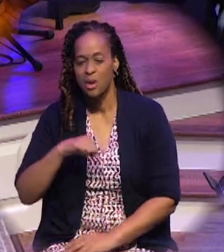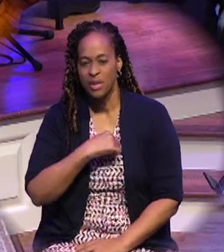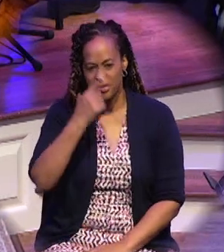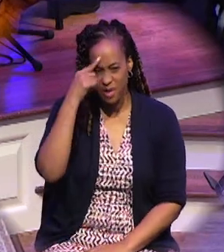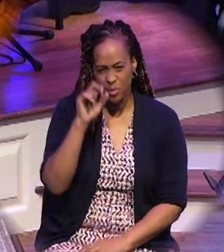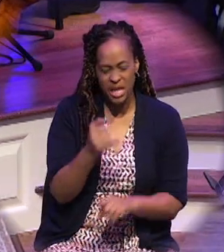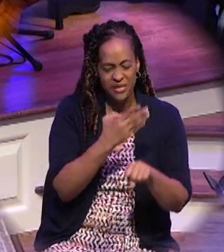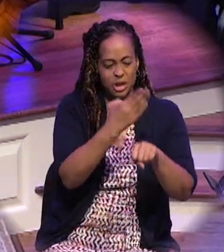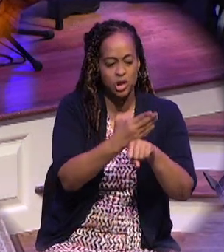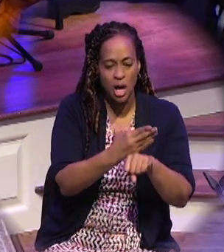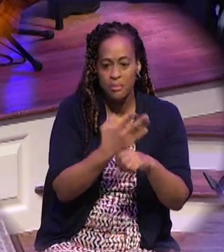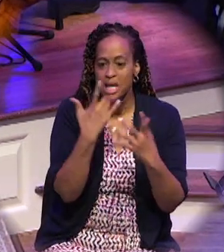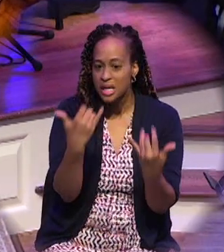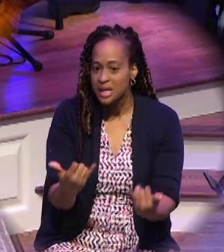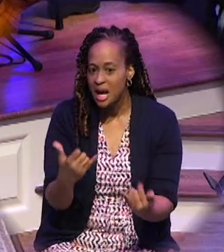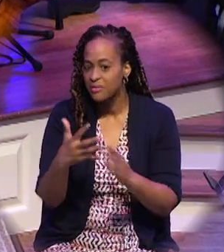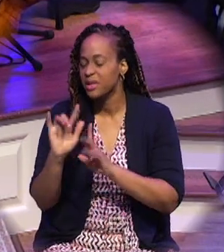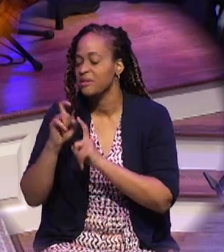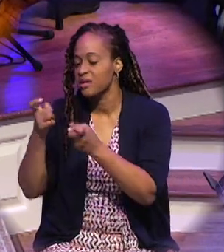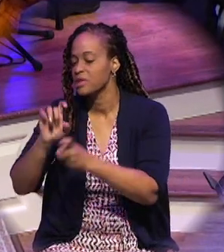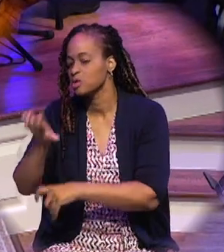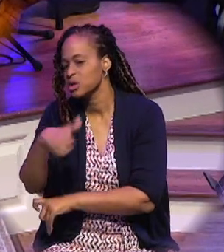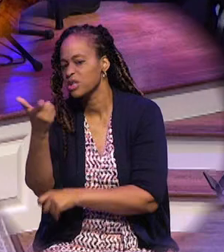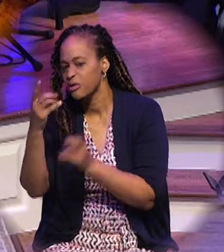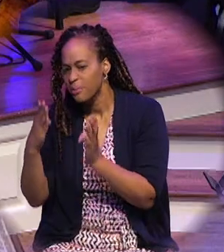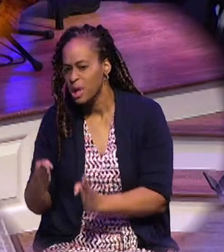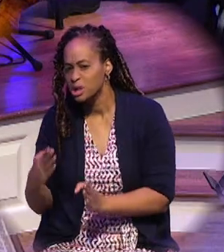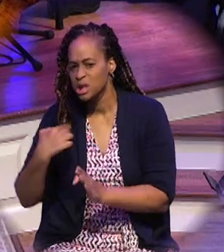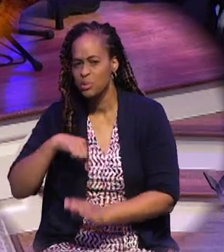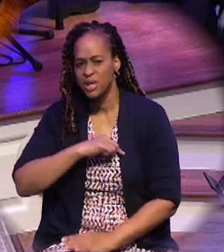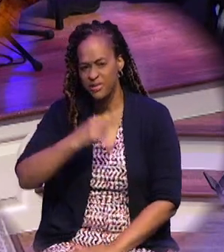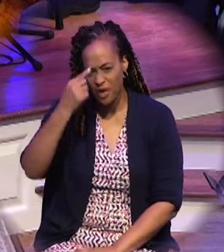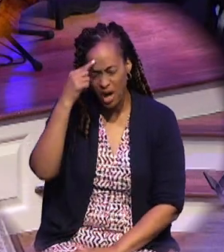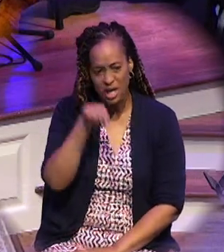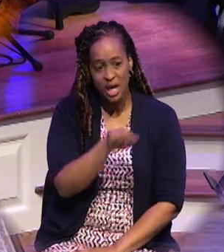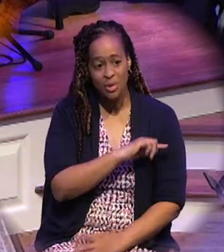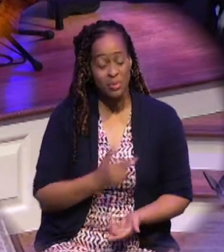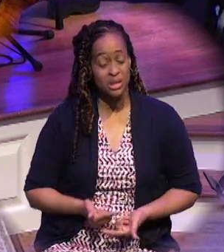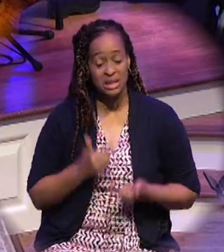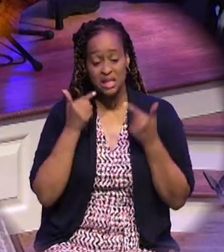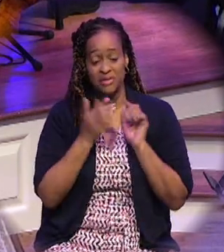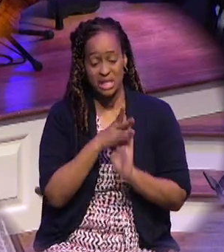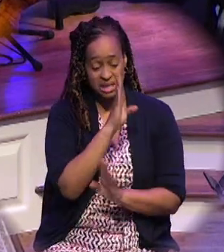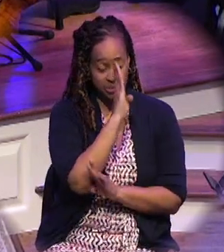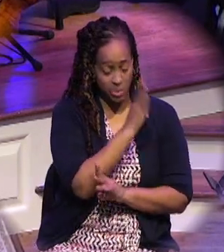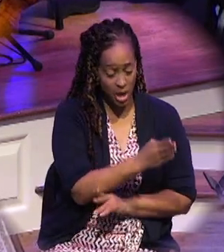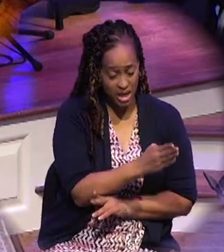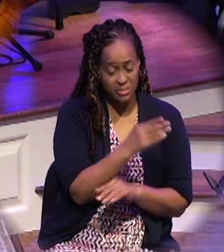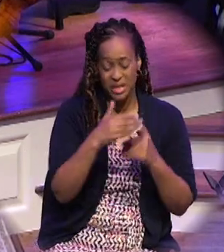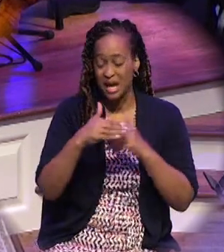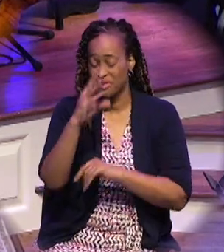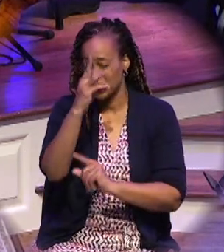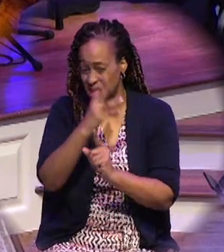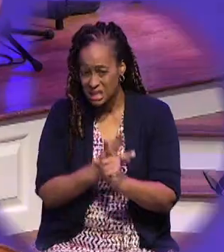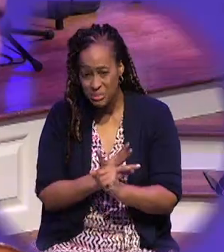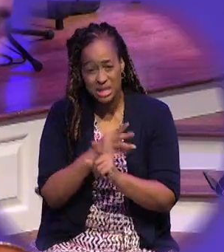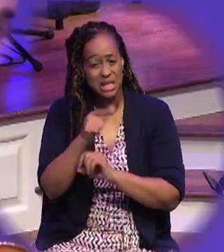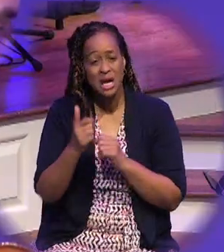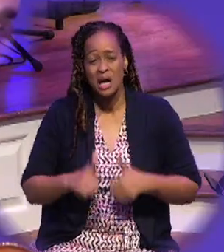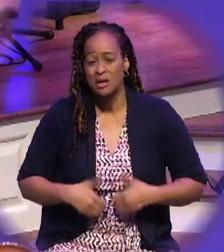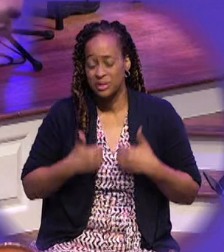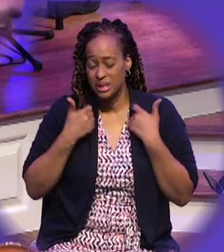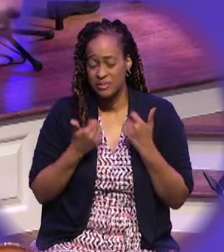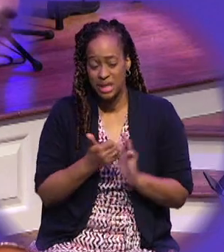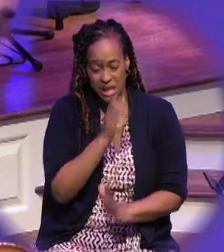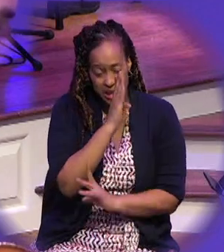the job, but now they've given it to someone else. We thought we were living in sobriety, but after 6 months of living clean, we